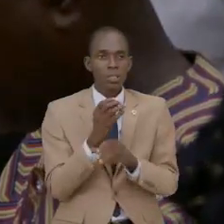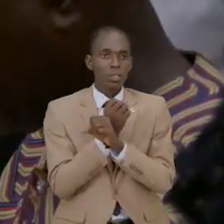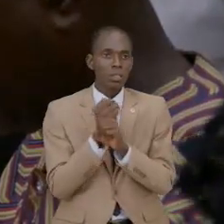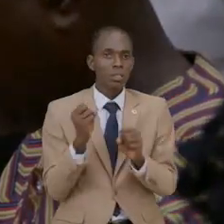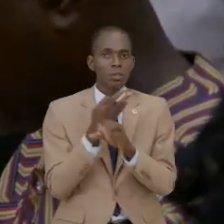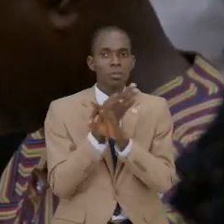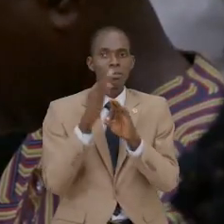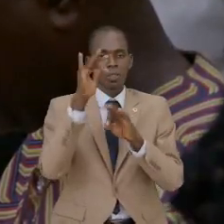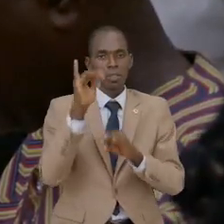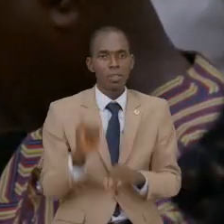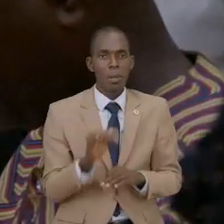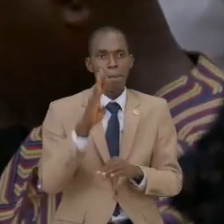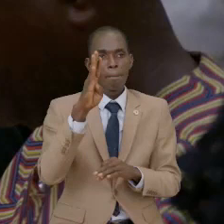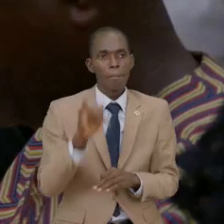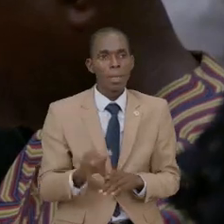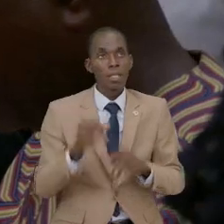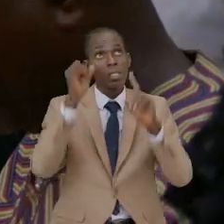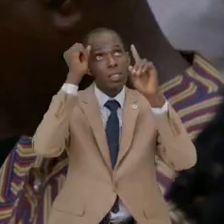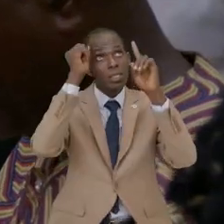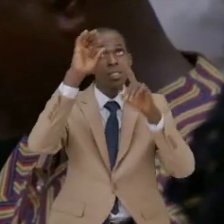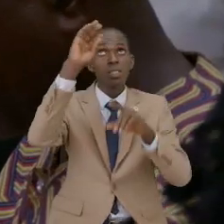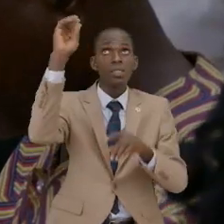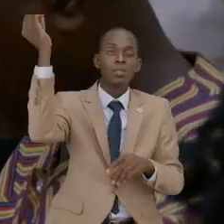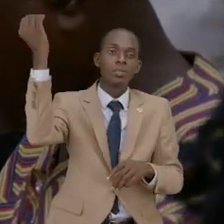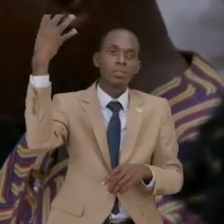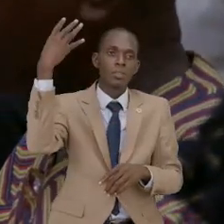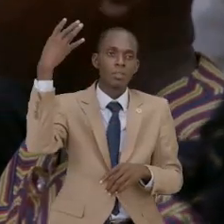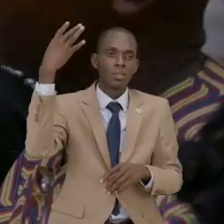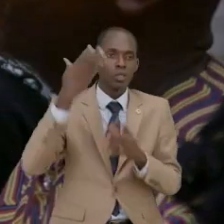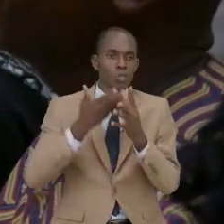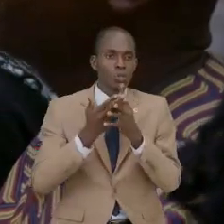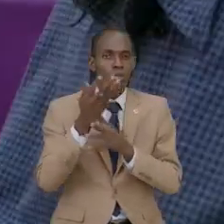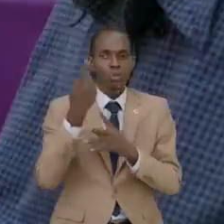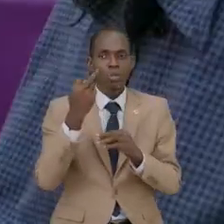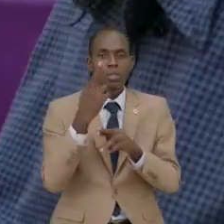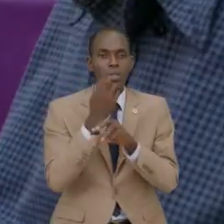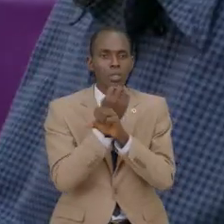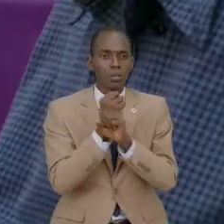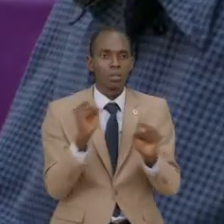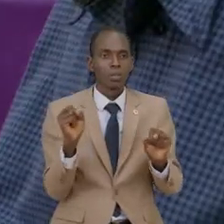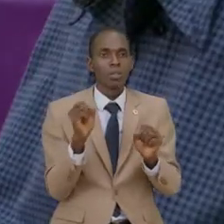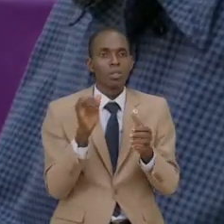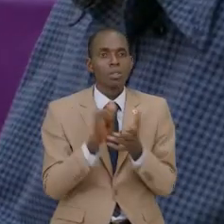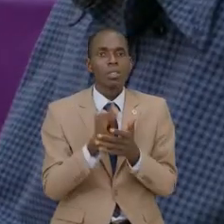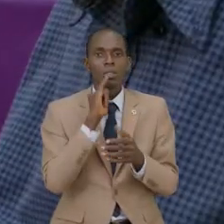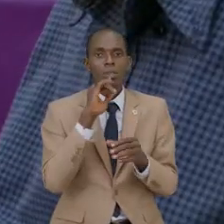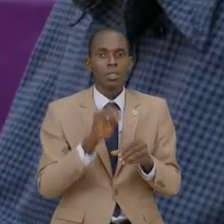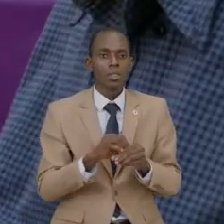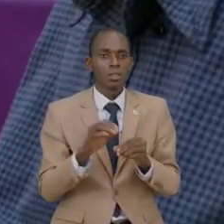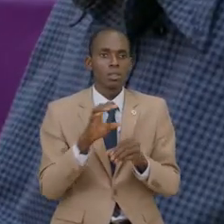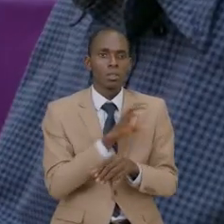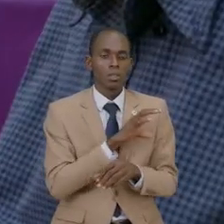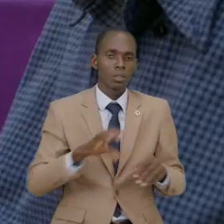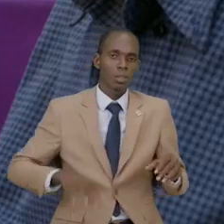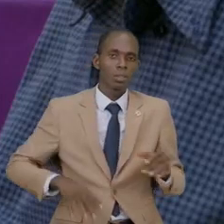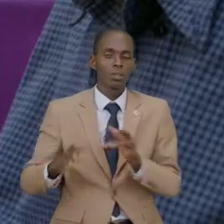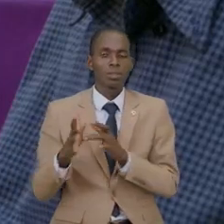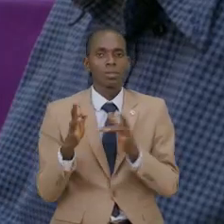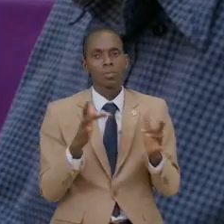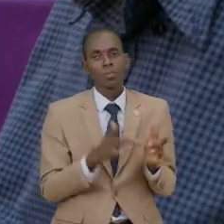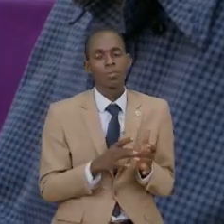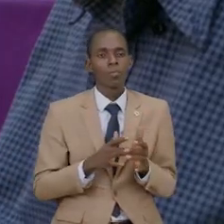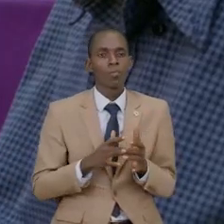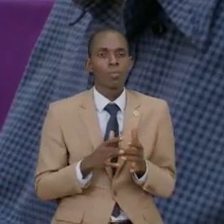freely by his grace through the redemption that is in Jesus Christ. In